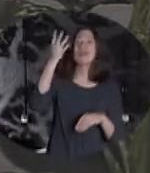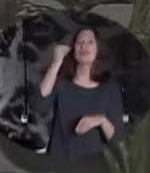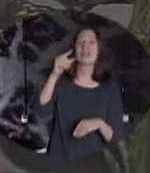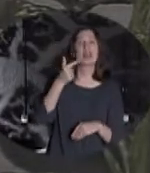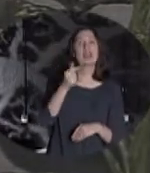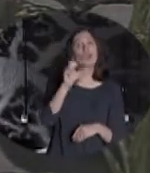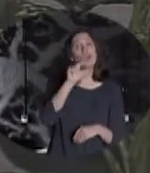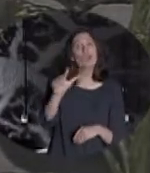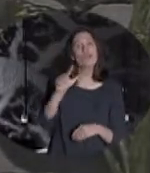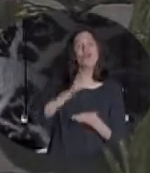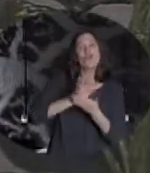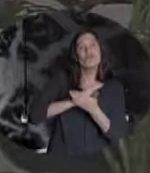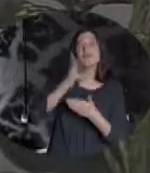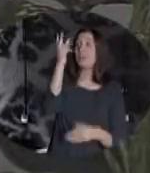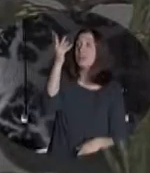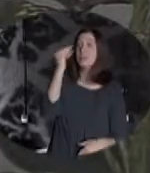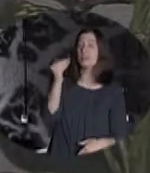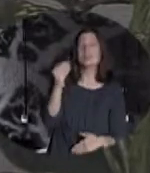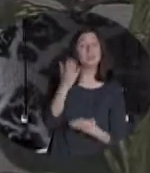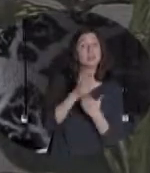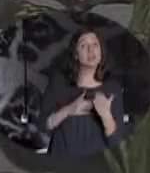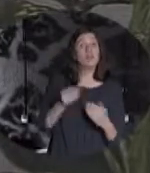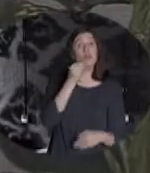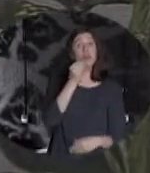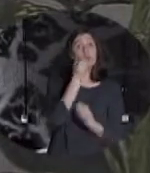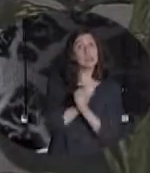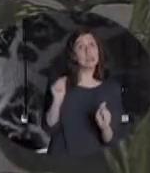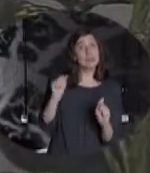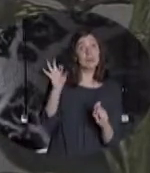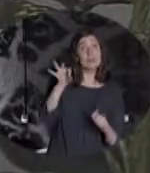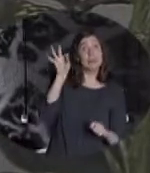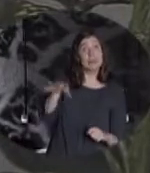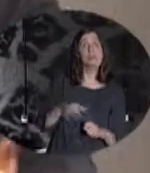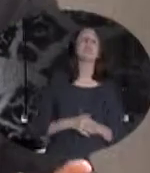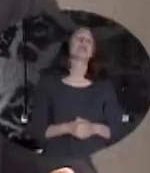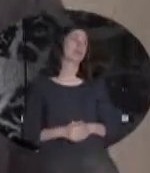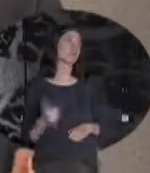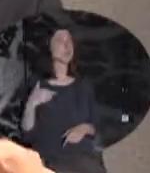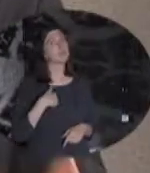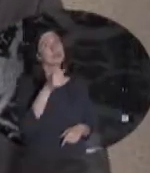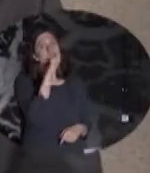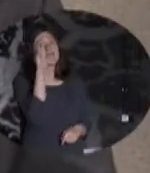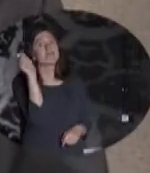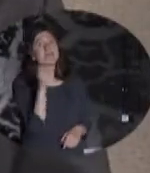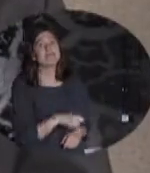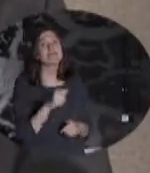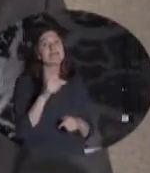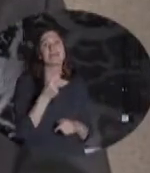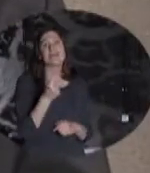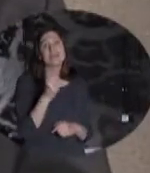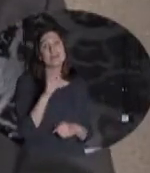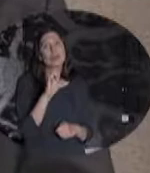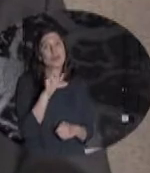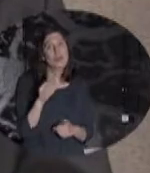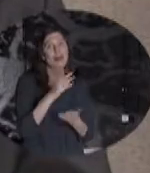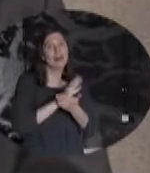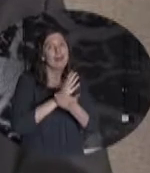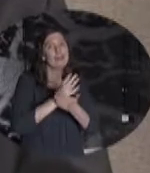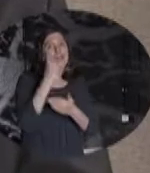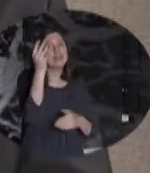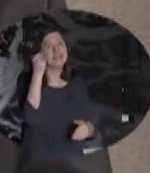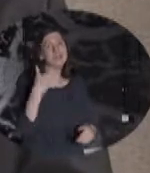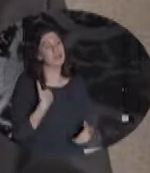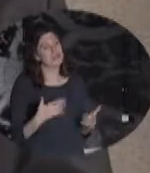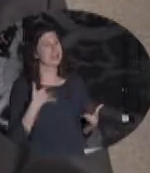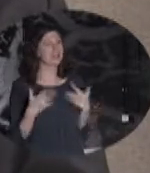outside. Sure. What are some food safety tips that we need to be aware of? And there's no one who loves grilling outside more than I do, so I feel really excited to talk about this.